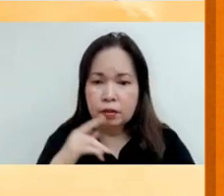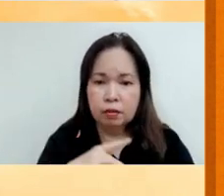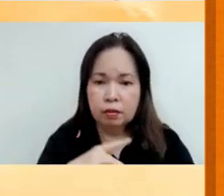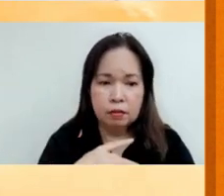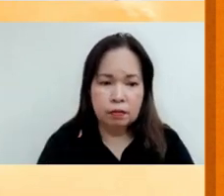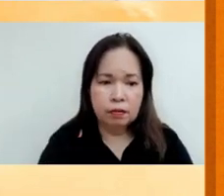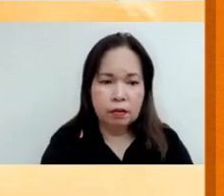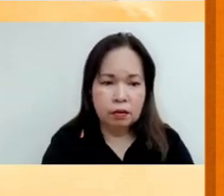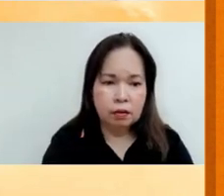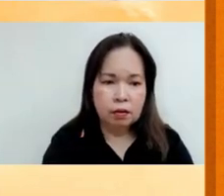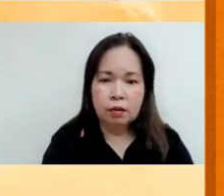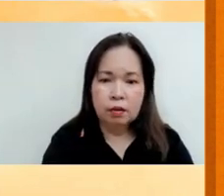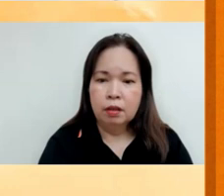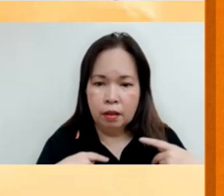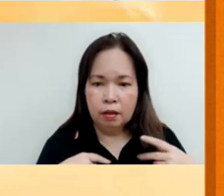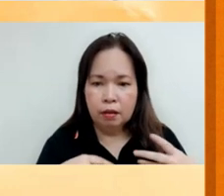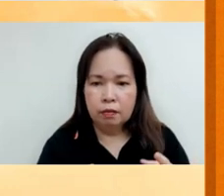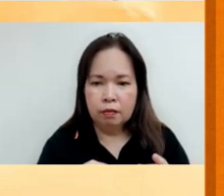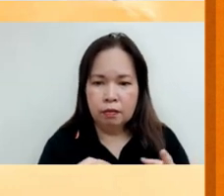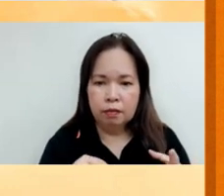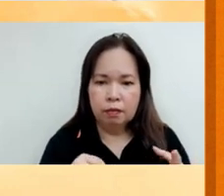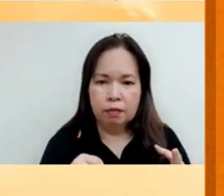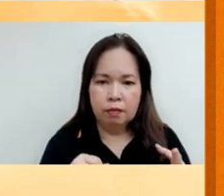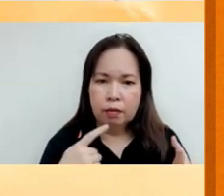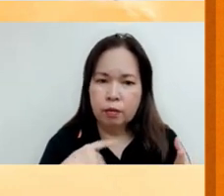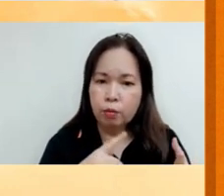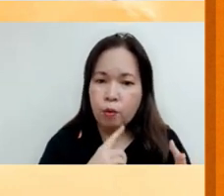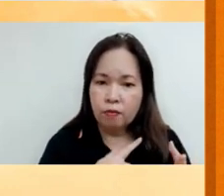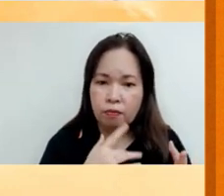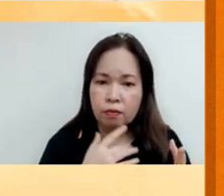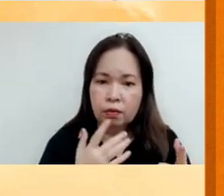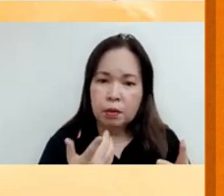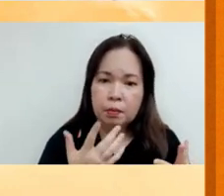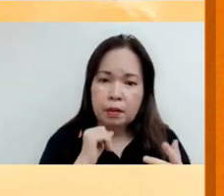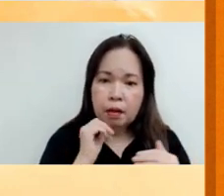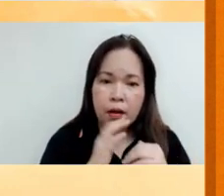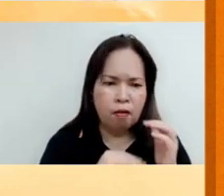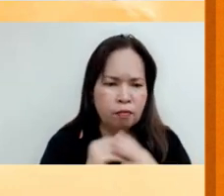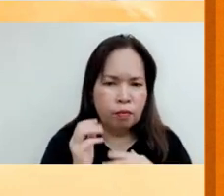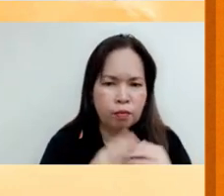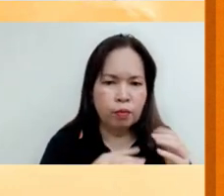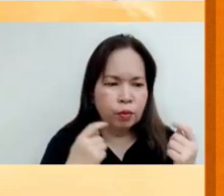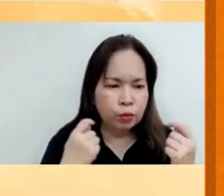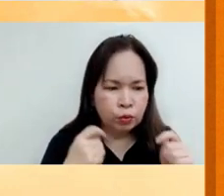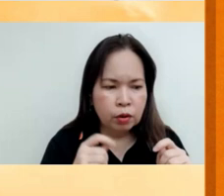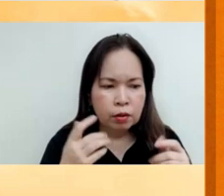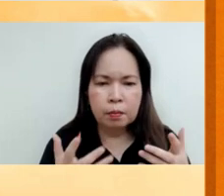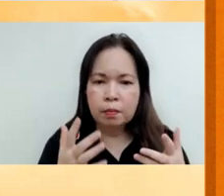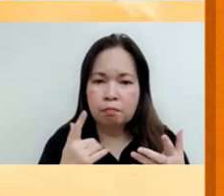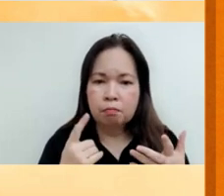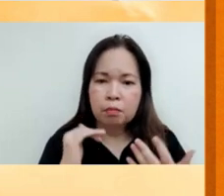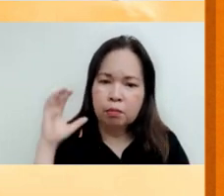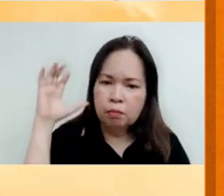No, you get away from the thing that's making you feel uncomfortable. But because of this, they can miss out on learning and formative